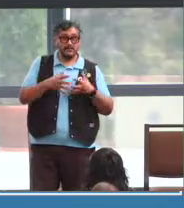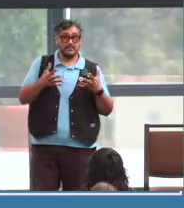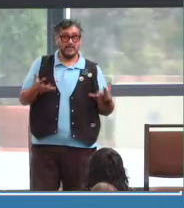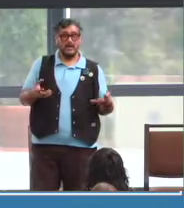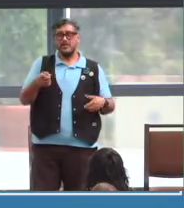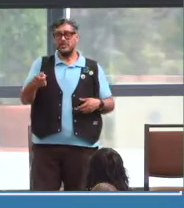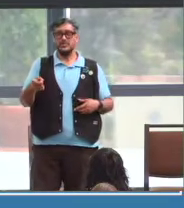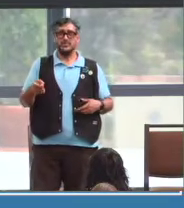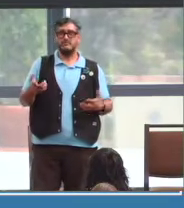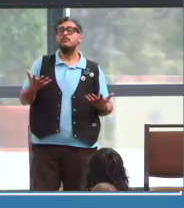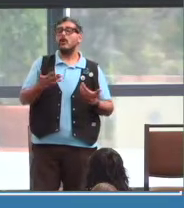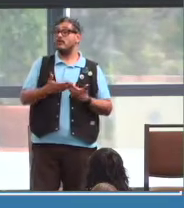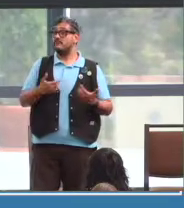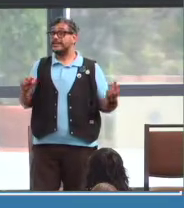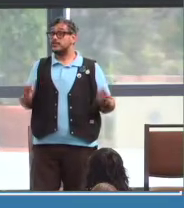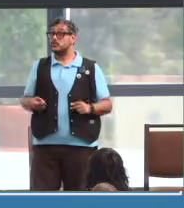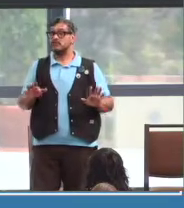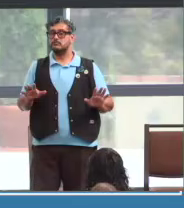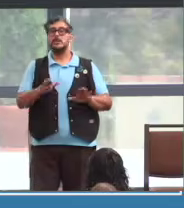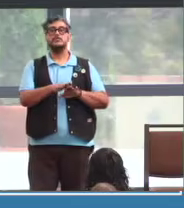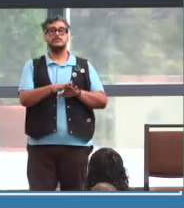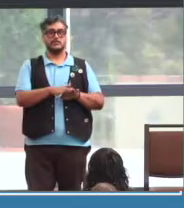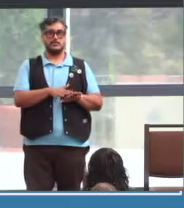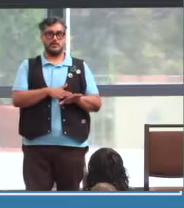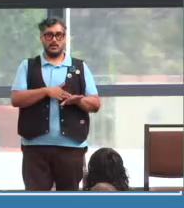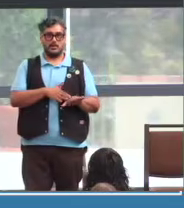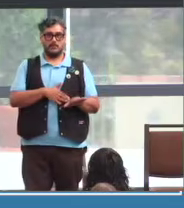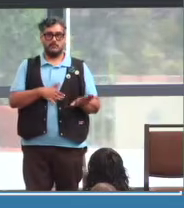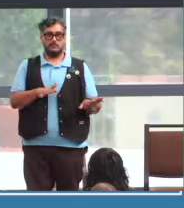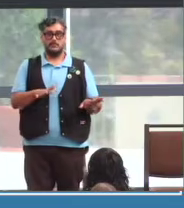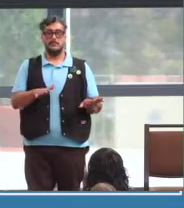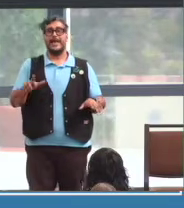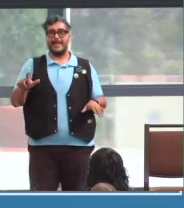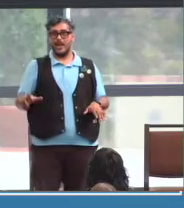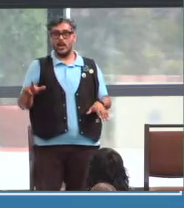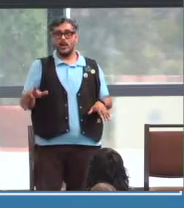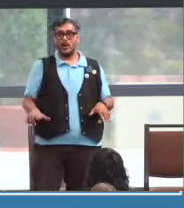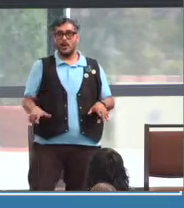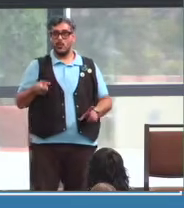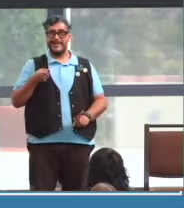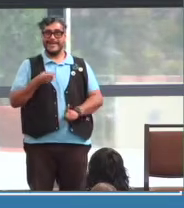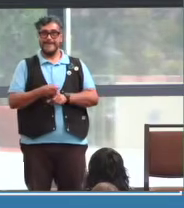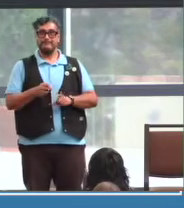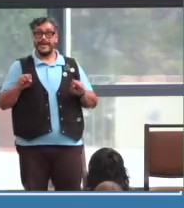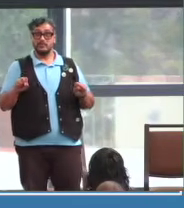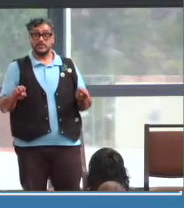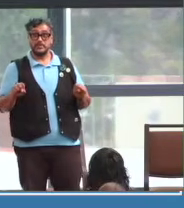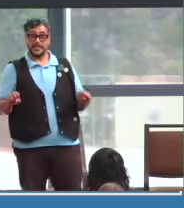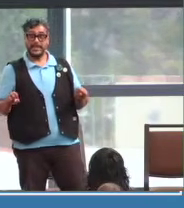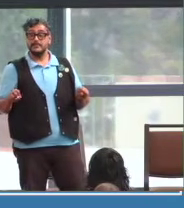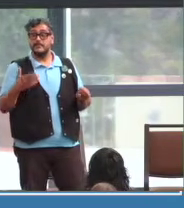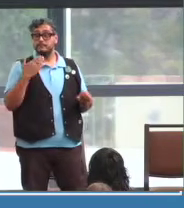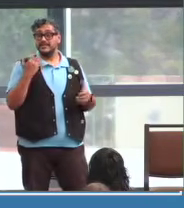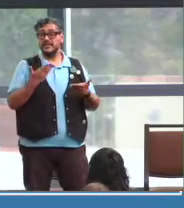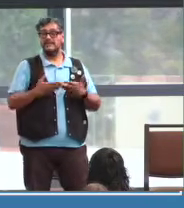avoid injury, you want to go slow and start low. A lot of times we recommend starting with low impact exercises. Some of the best evidence that we have